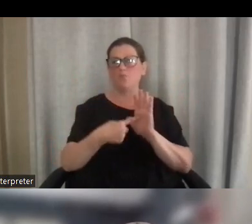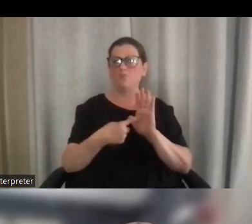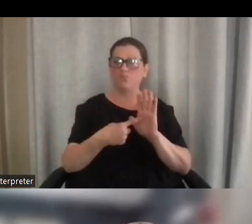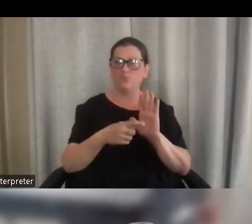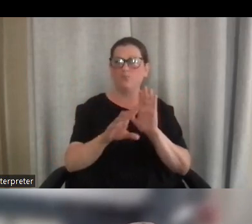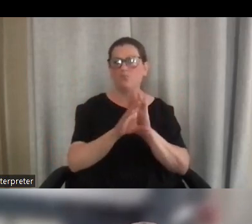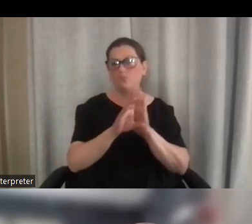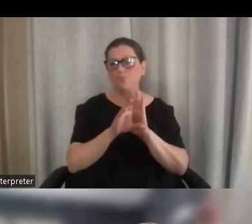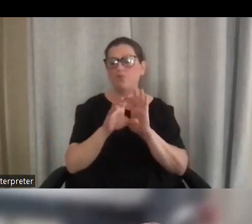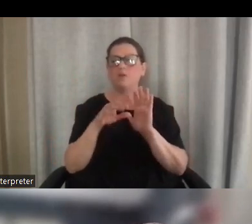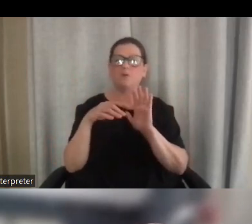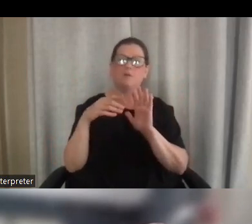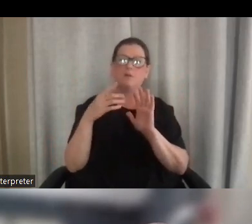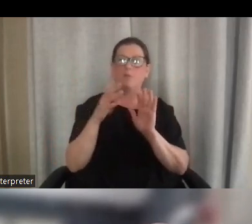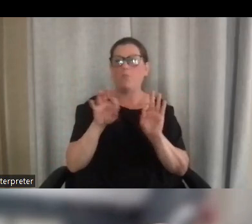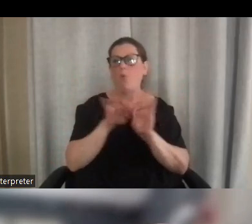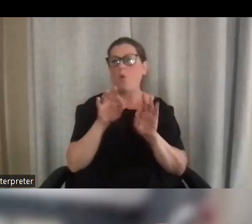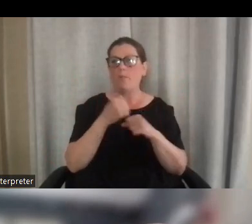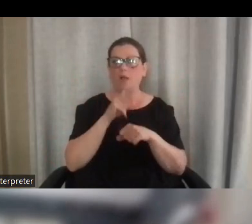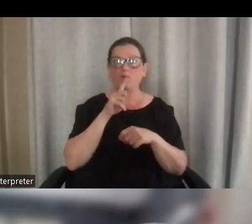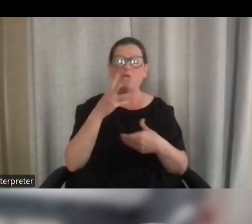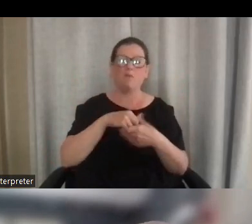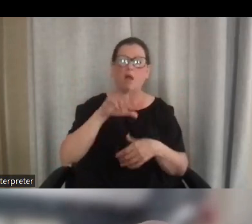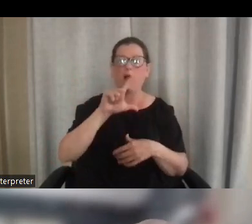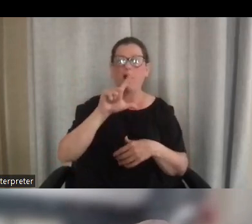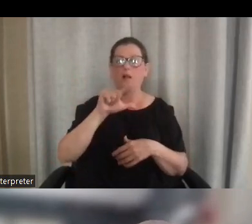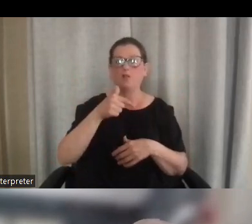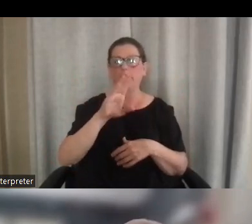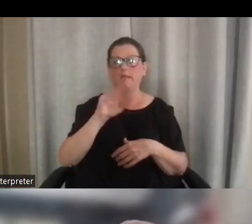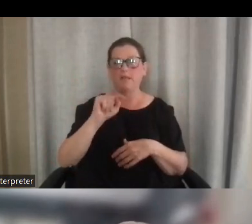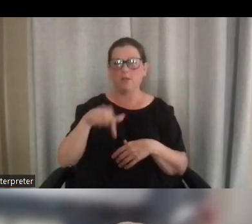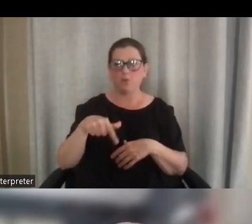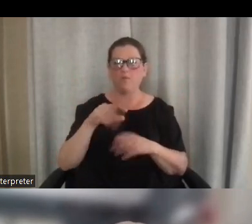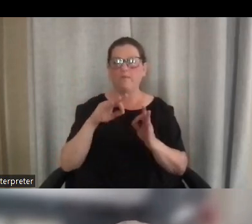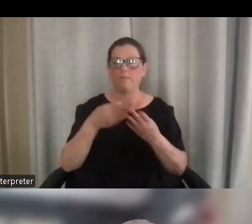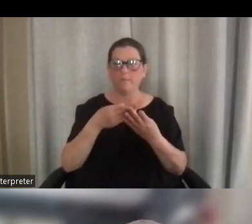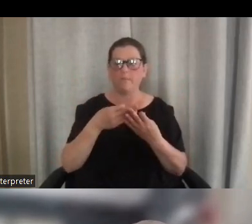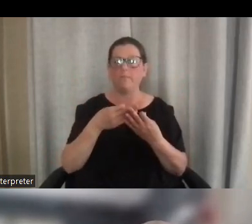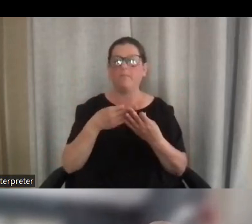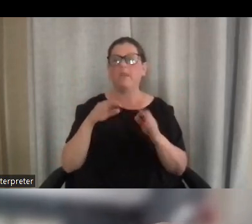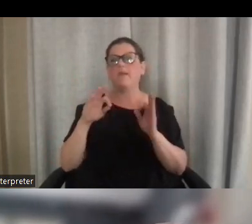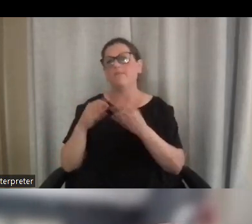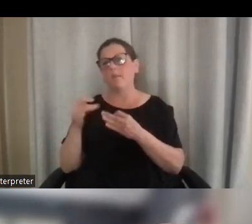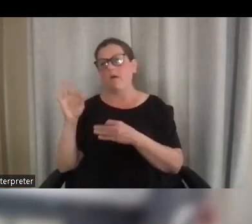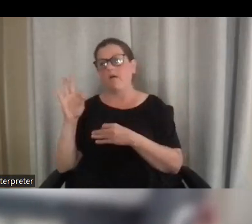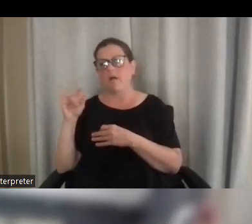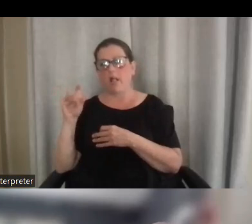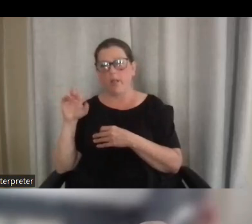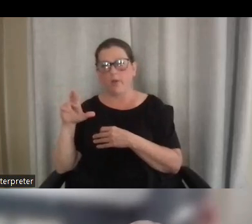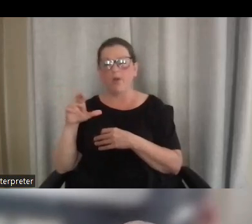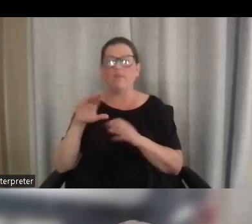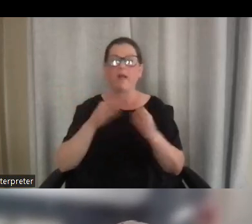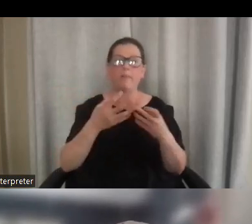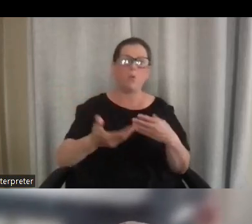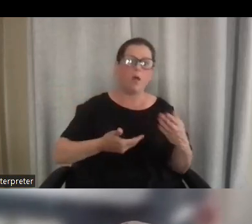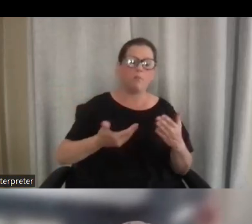that our images displayed LGBTQ families, families of color, families welcoming newborns,